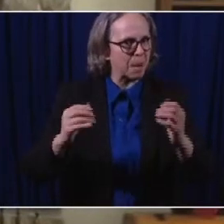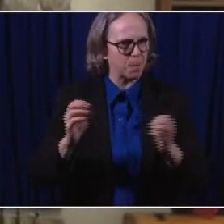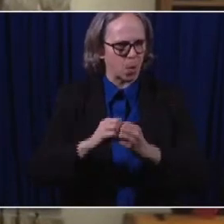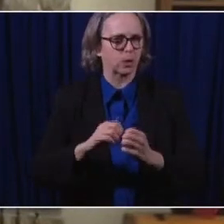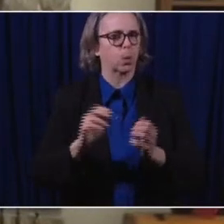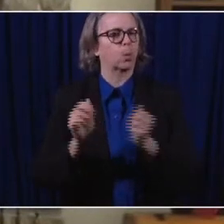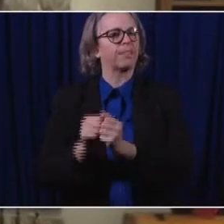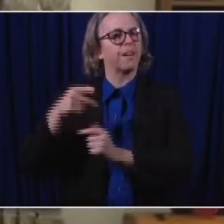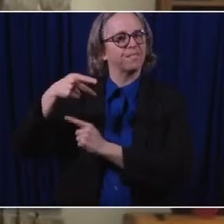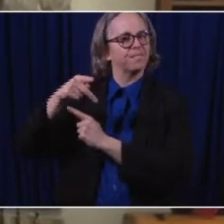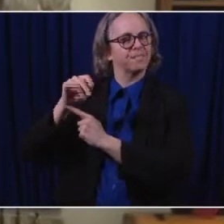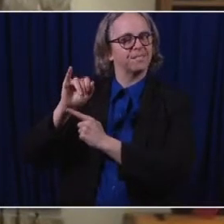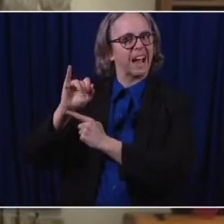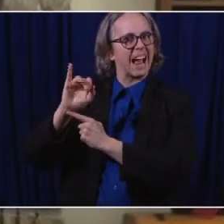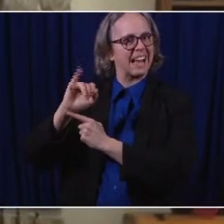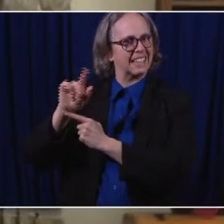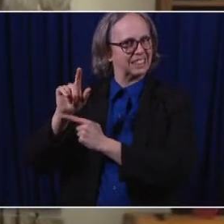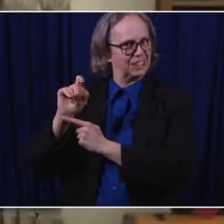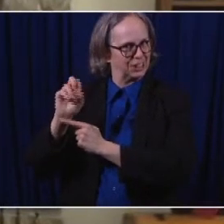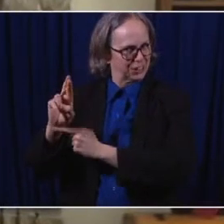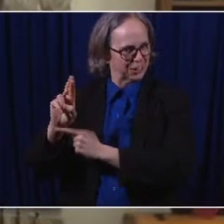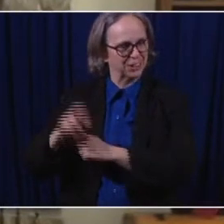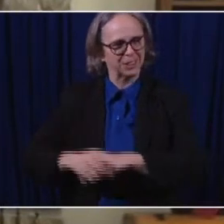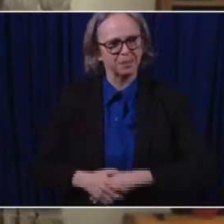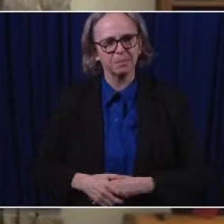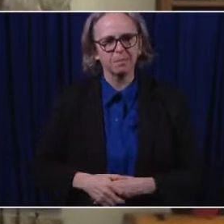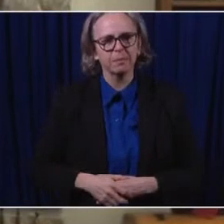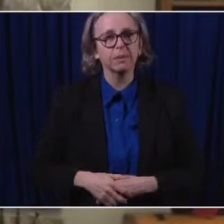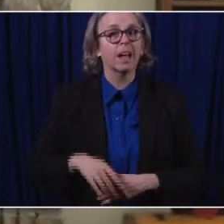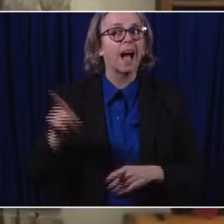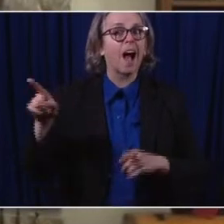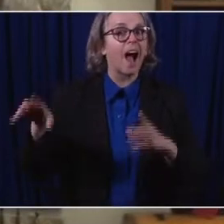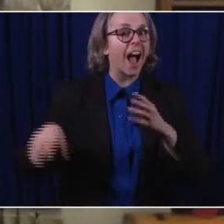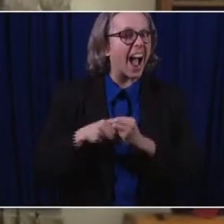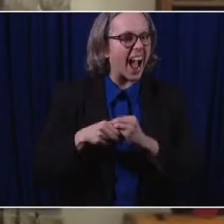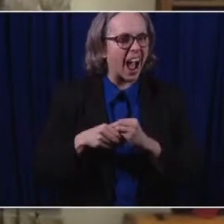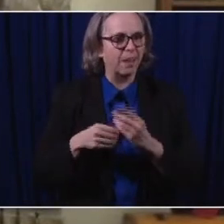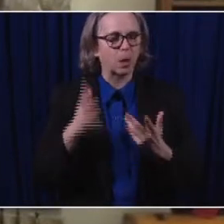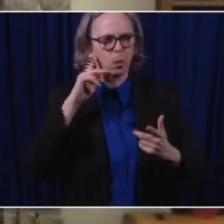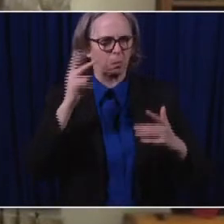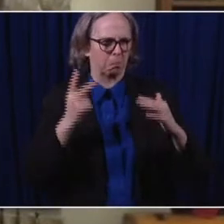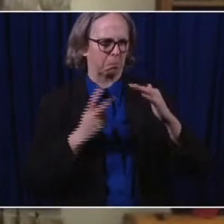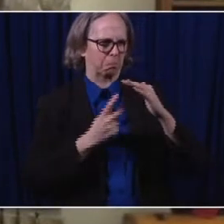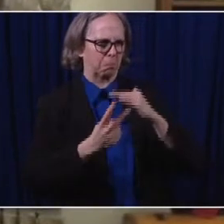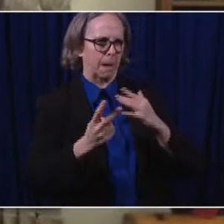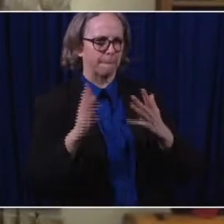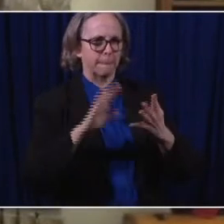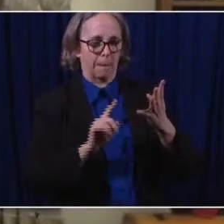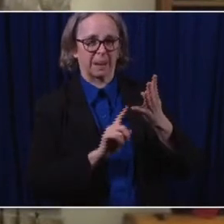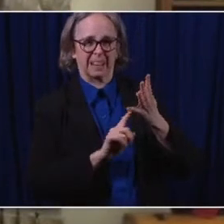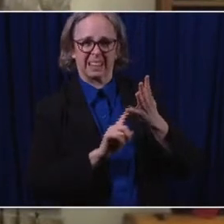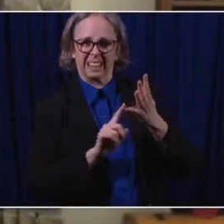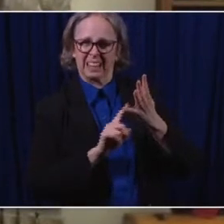also that at least by the end of March, they thought from the level we're receiving it today,